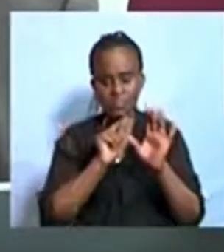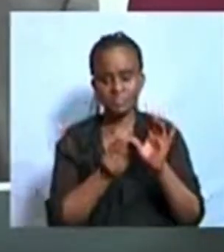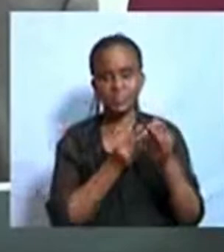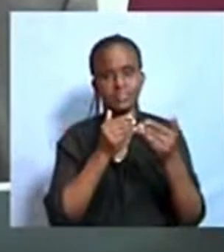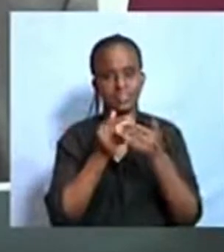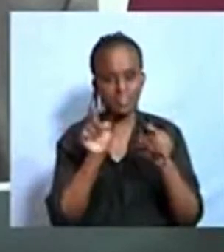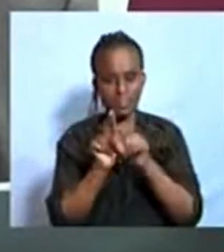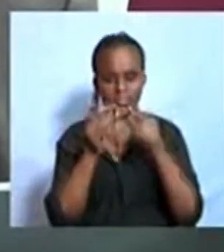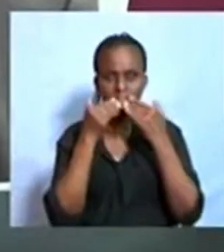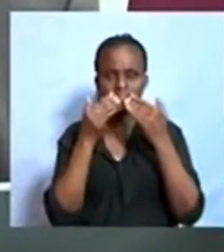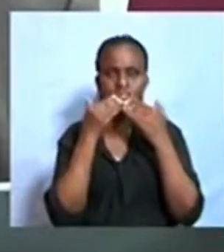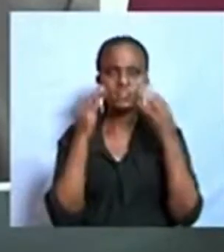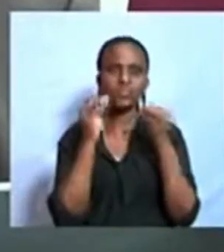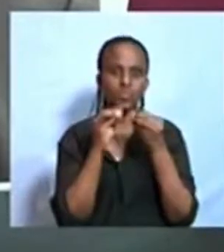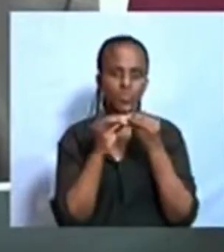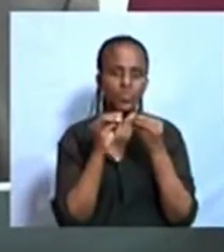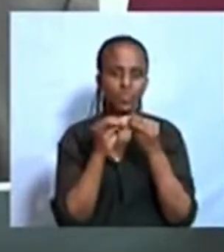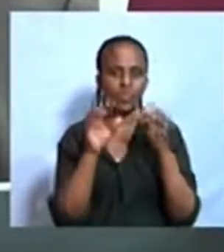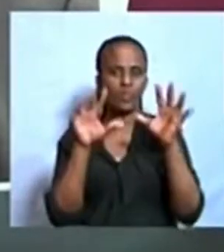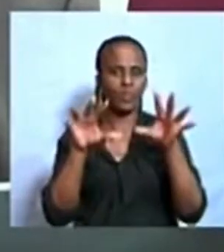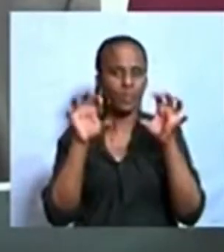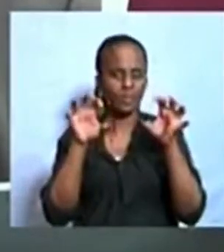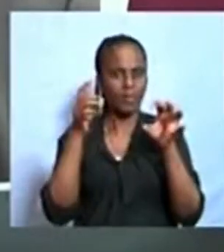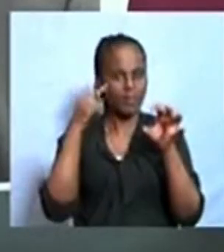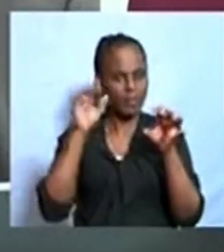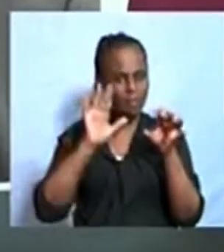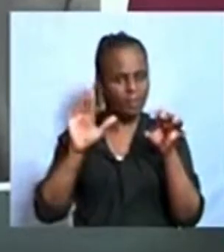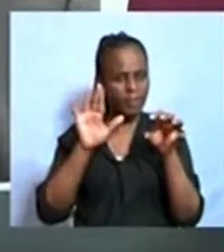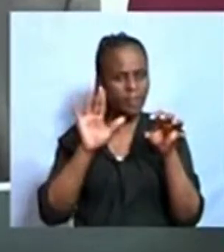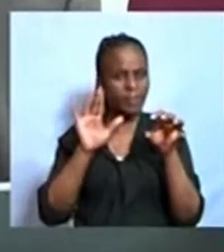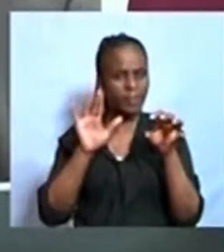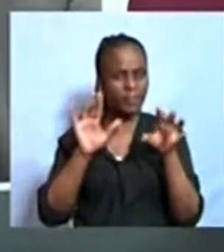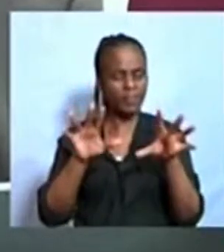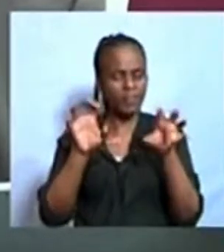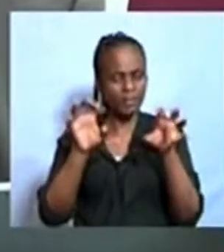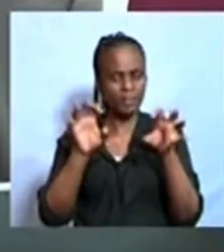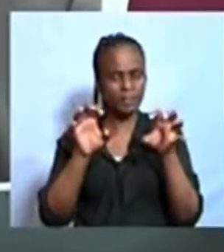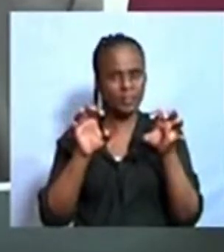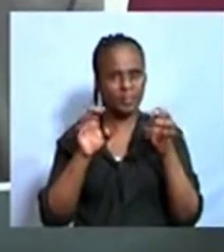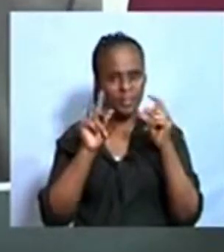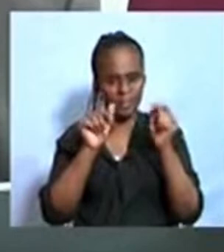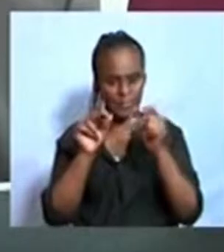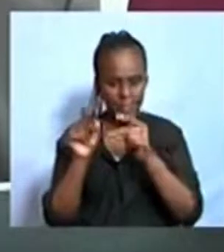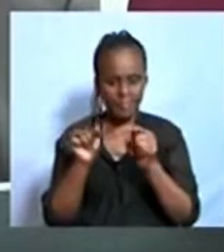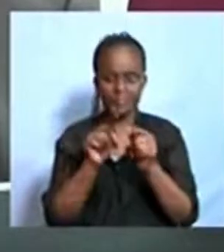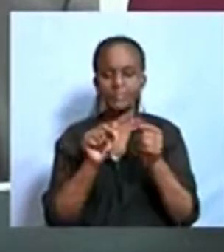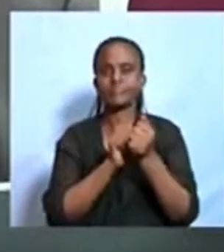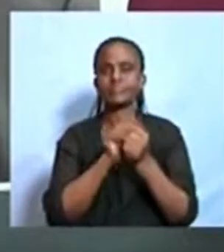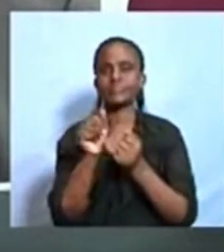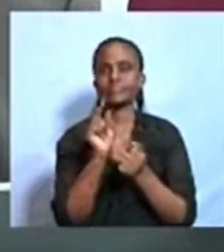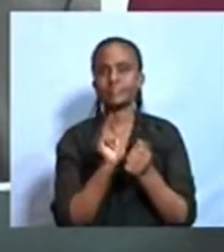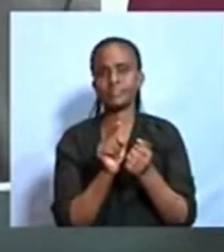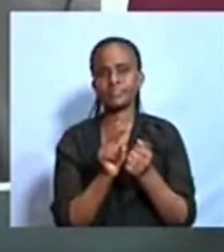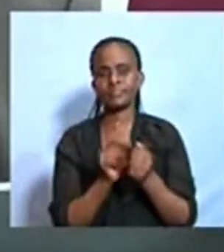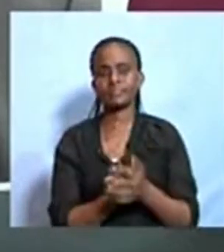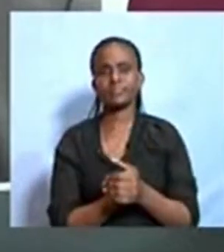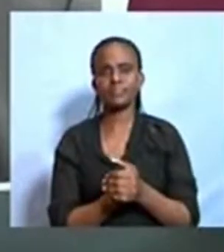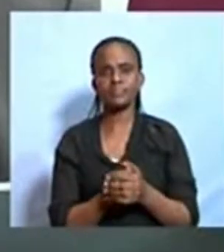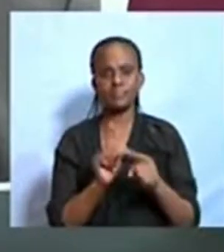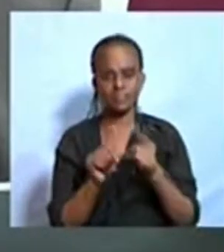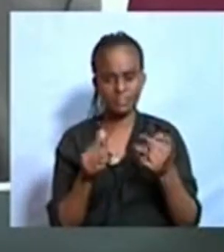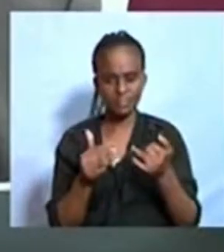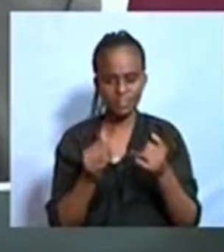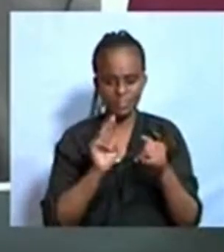really commend indeed Cabinet for almost reaching this milestone. However,